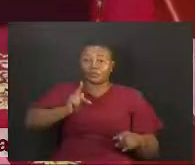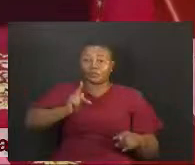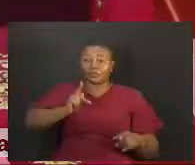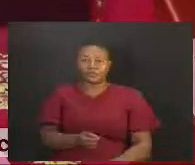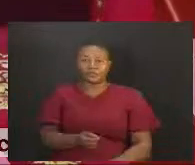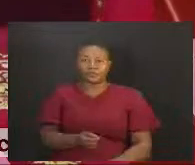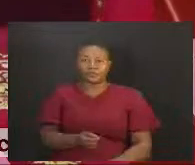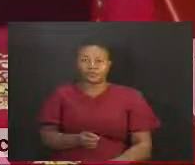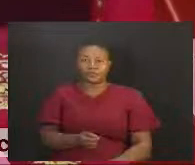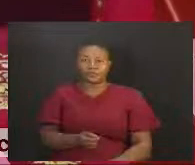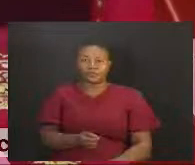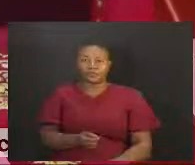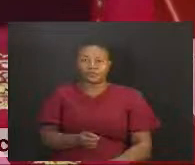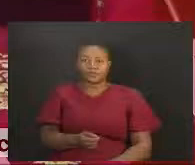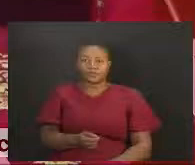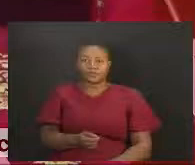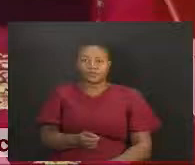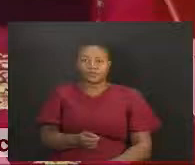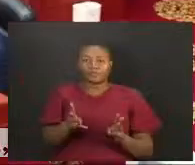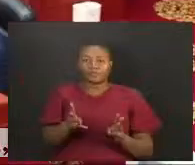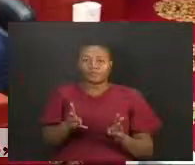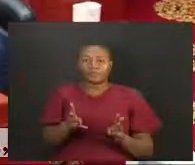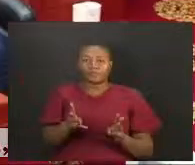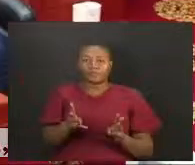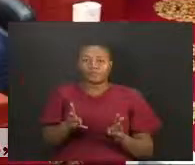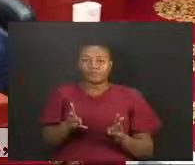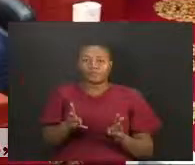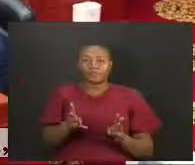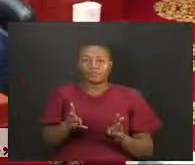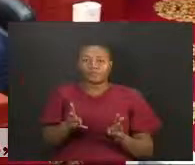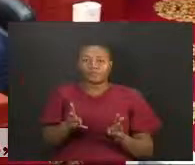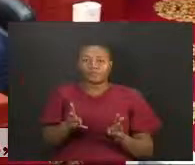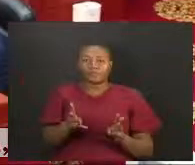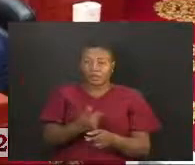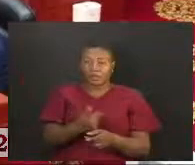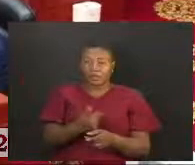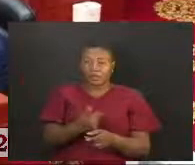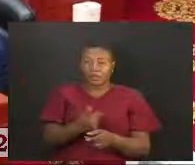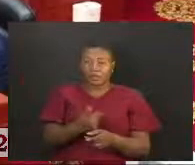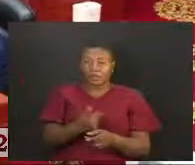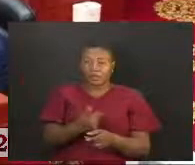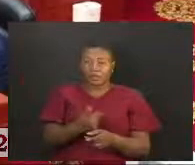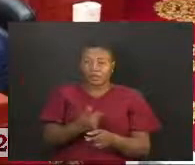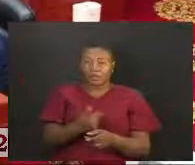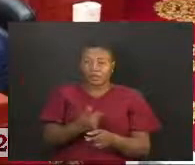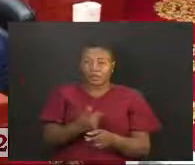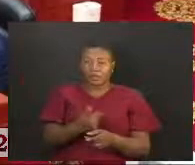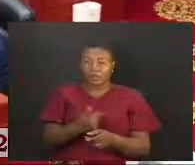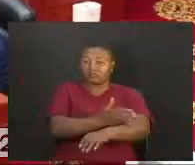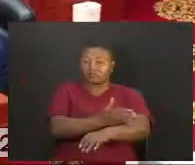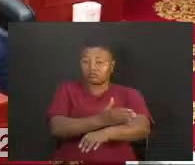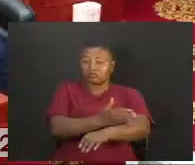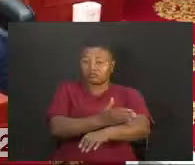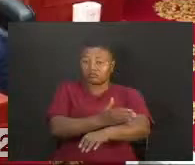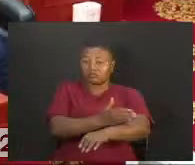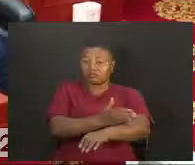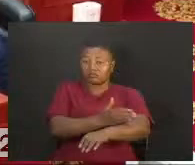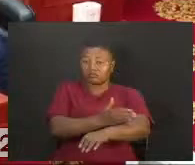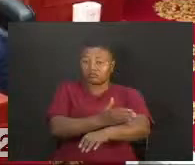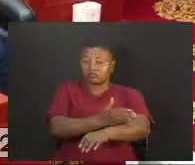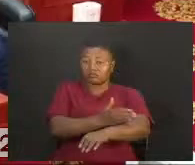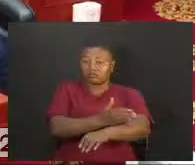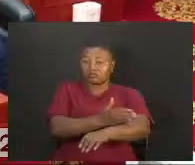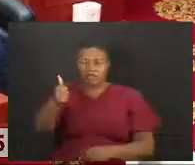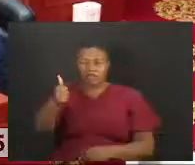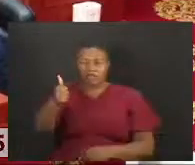In this respect, Mr. Speaker, the Labour Act, the Ghana Investment Promotion Act, and other enabling legislations will be